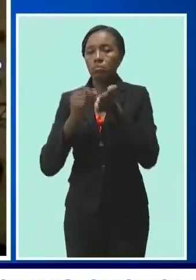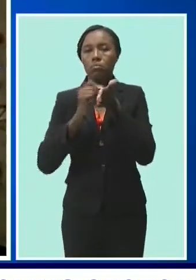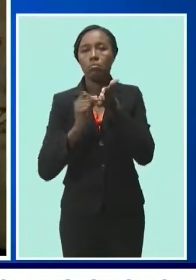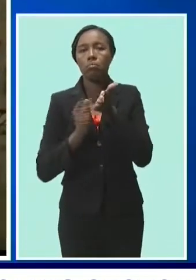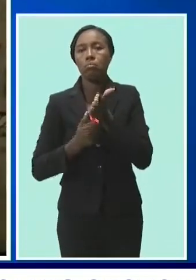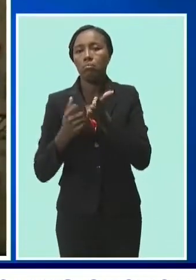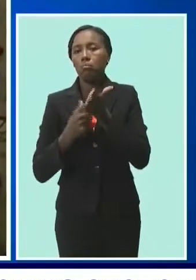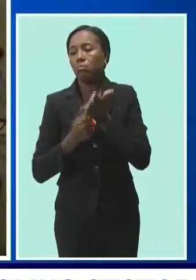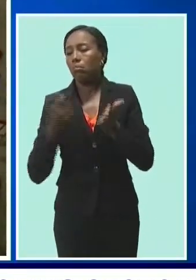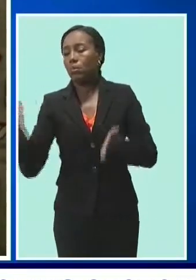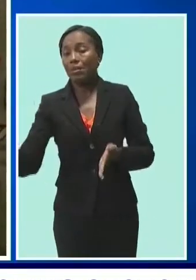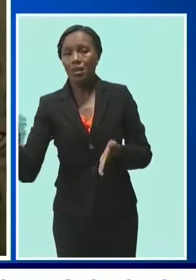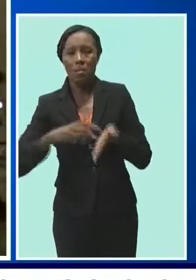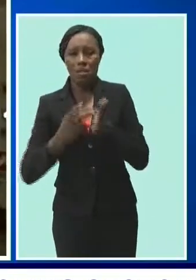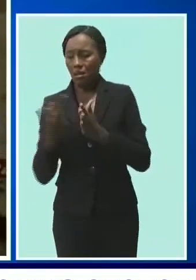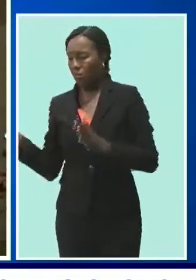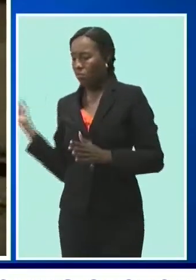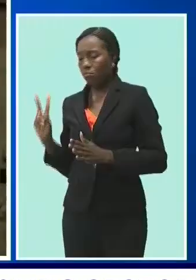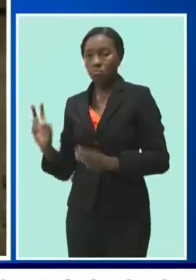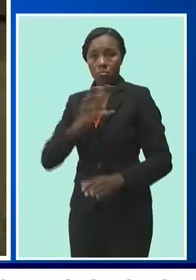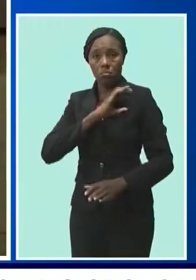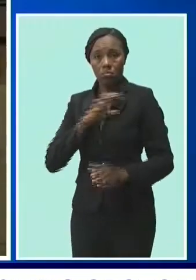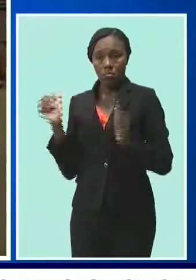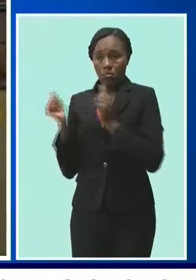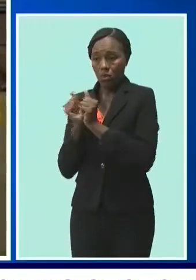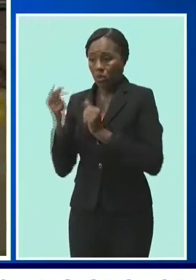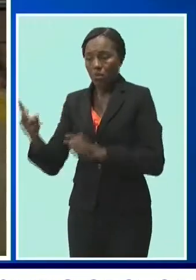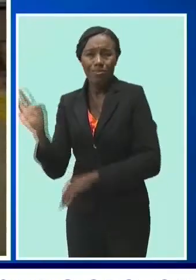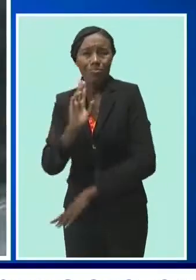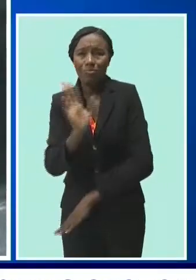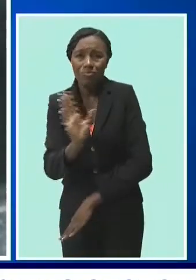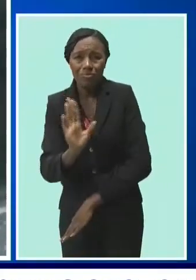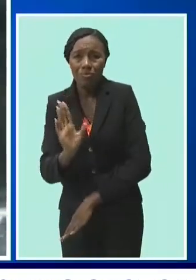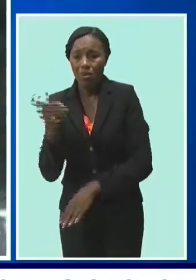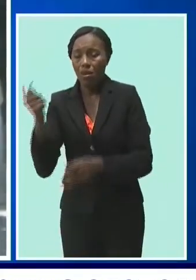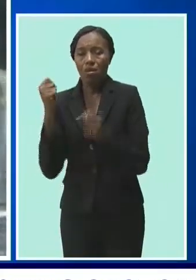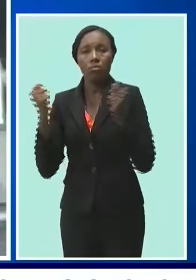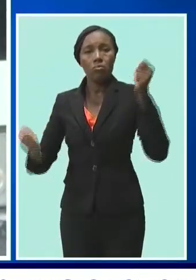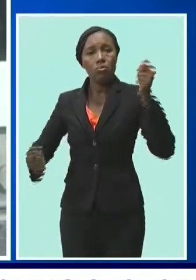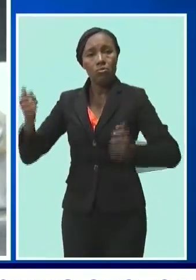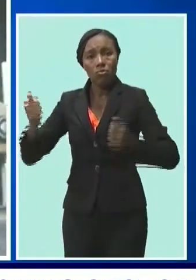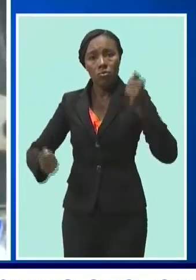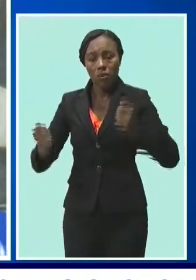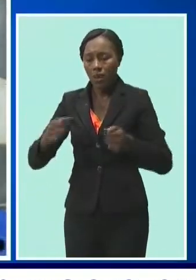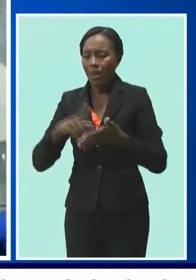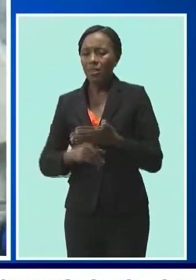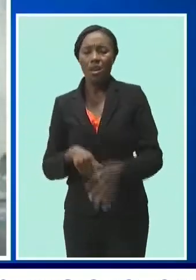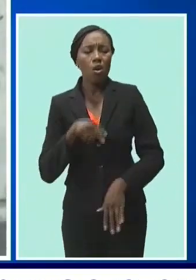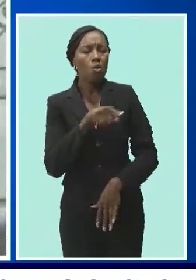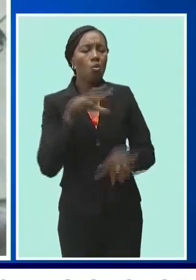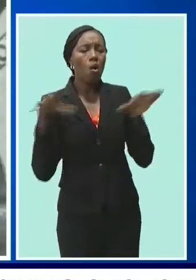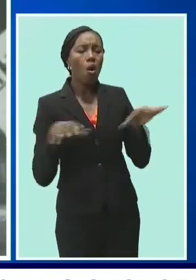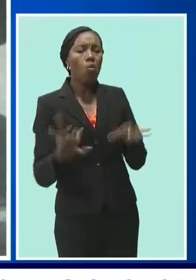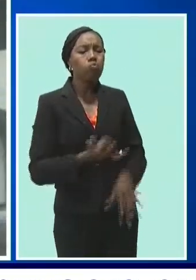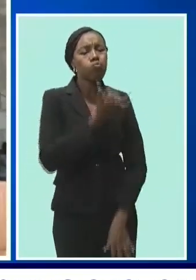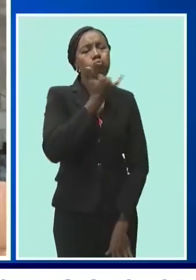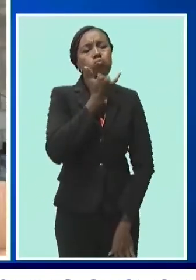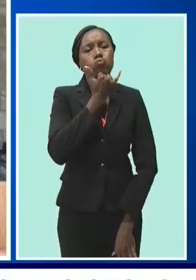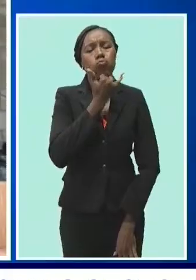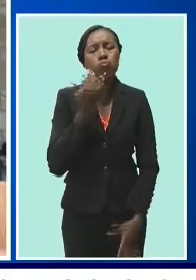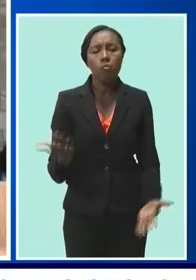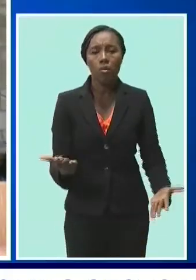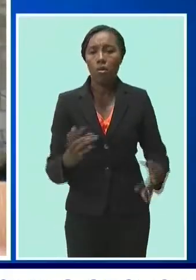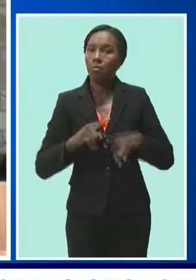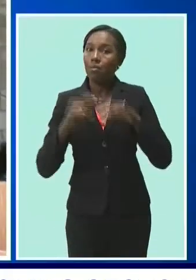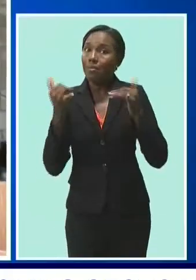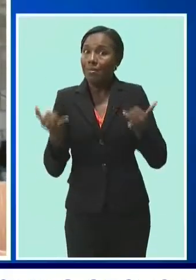with the police to police nothing. The driver of that truck or somebody on that truck can report you if you are doing the wrong thing. But right